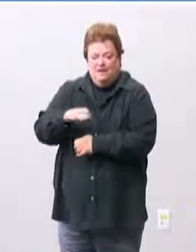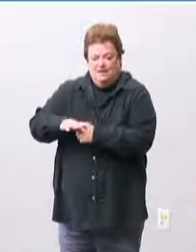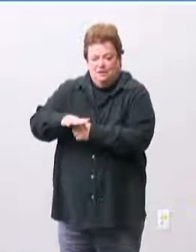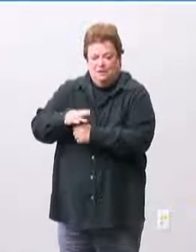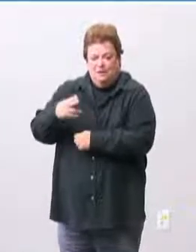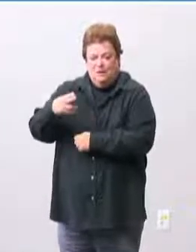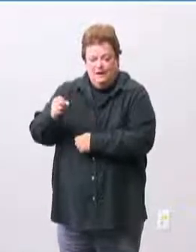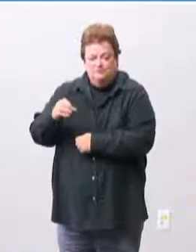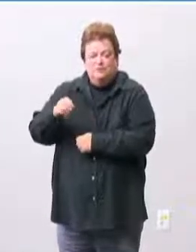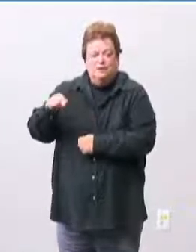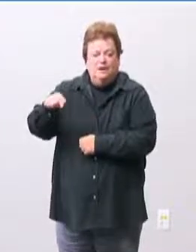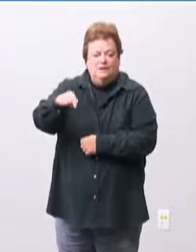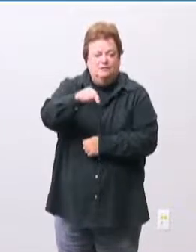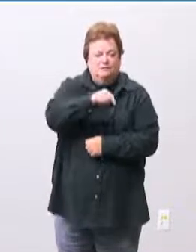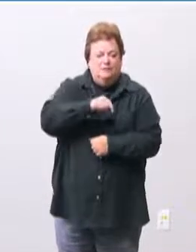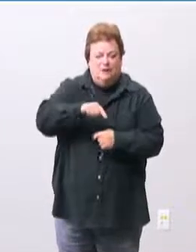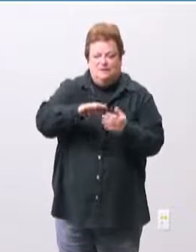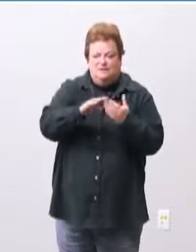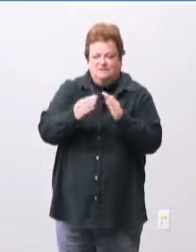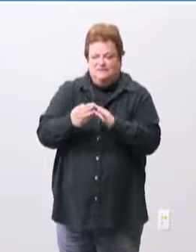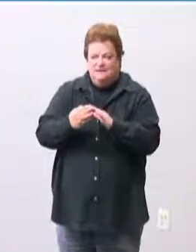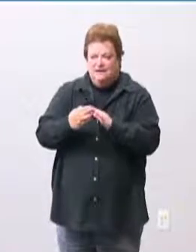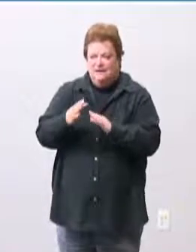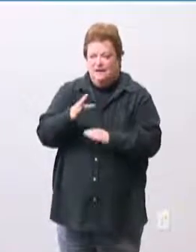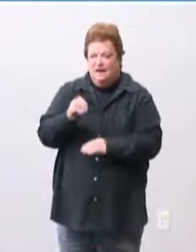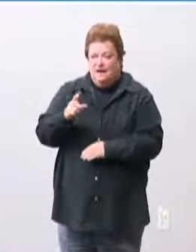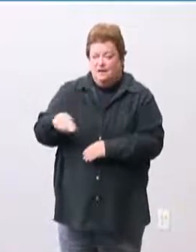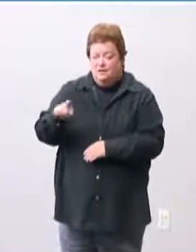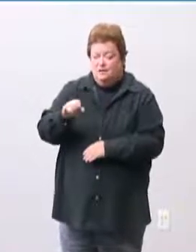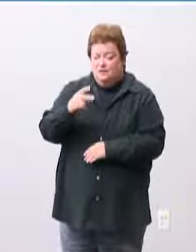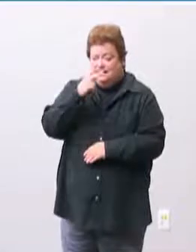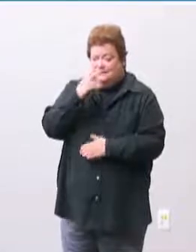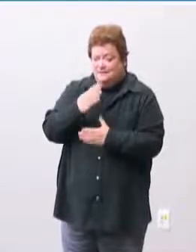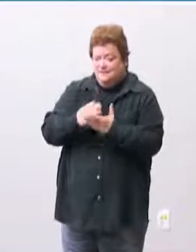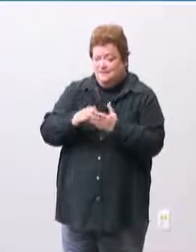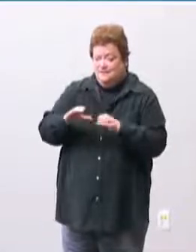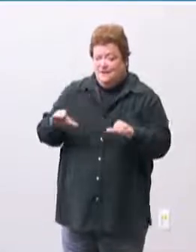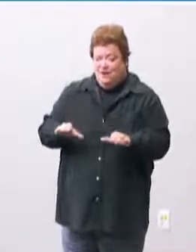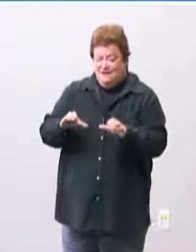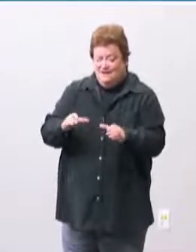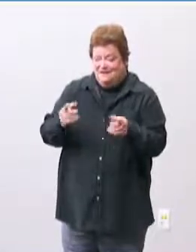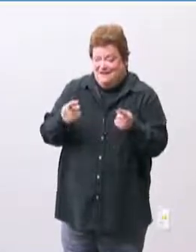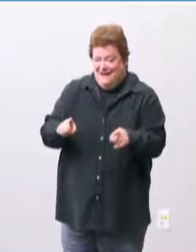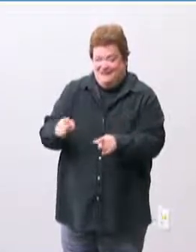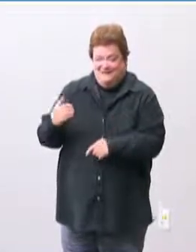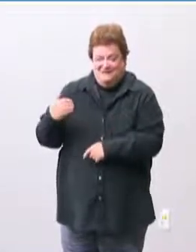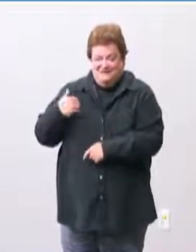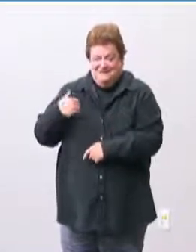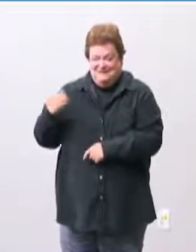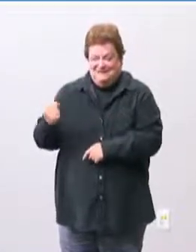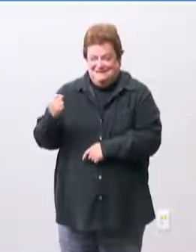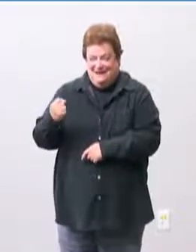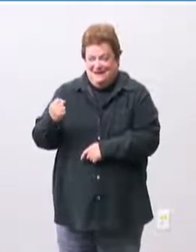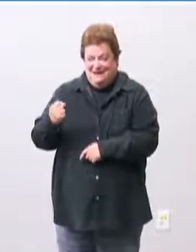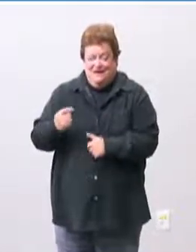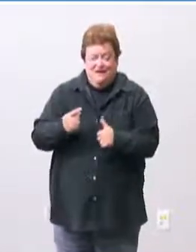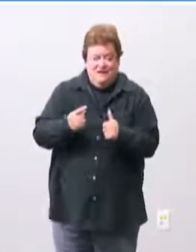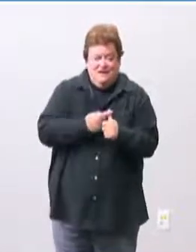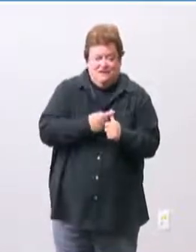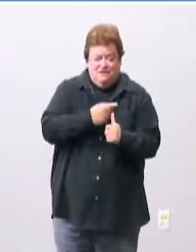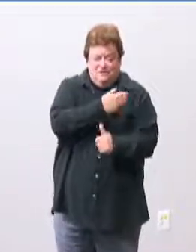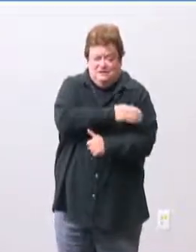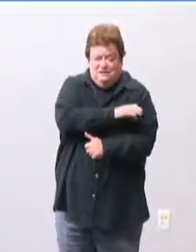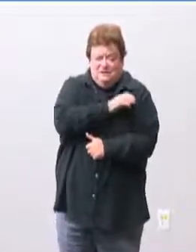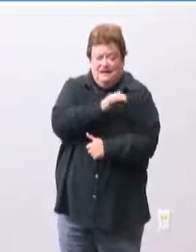the county. And you can see some of our activity from Saturday. On our first clinic